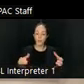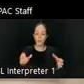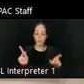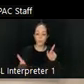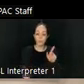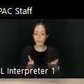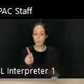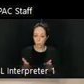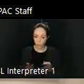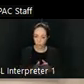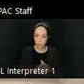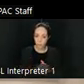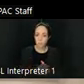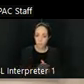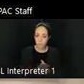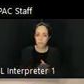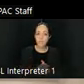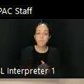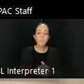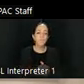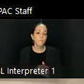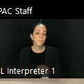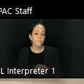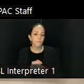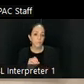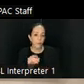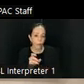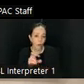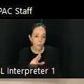deals with appeals, officer accountability.